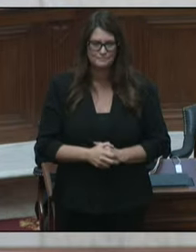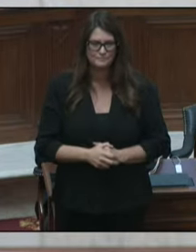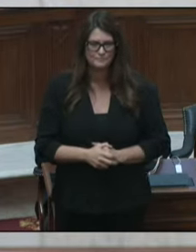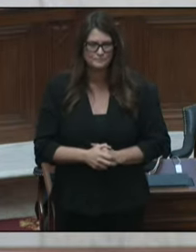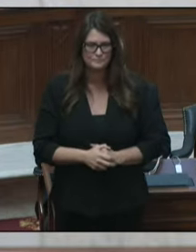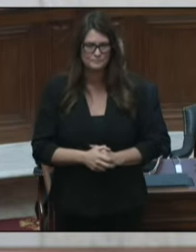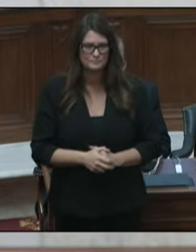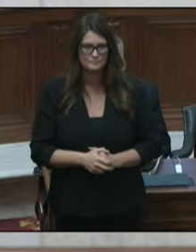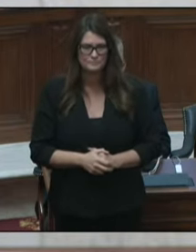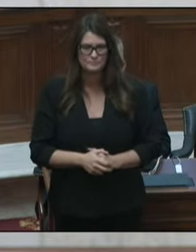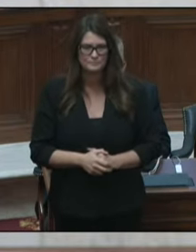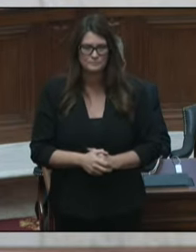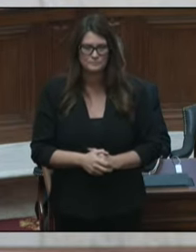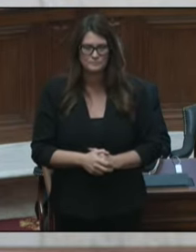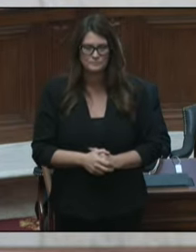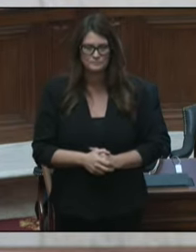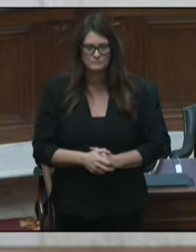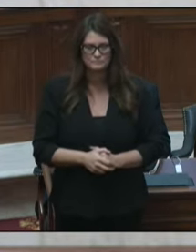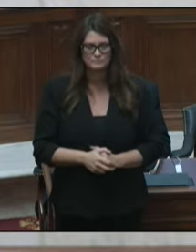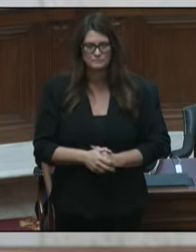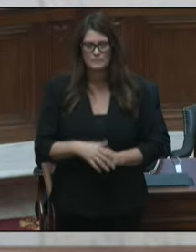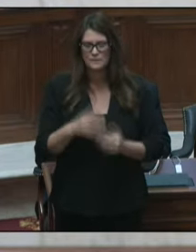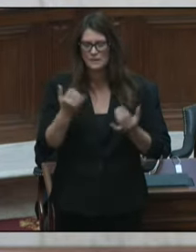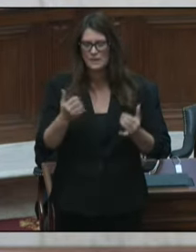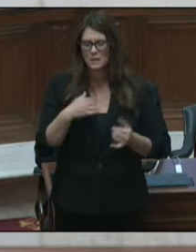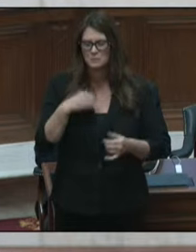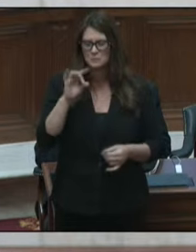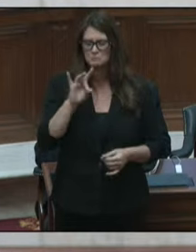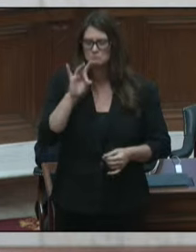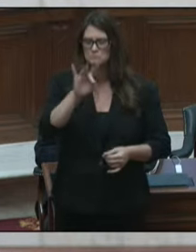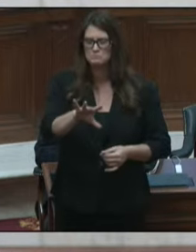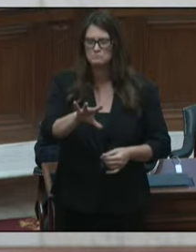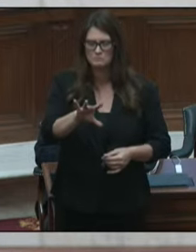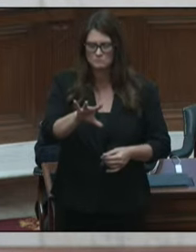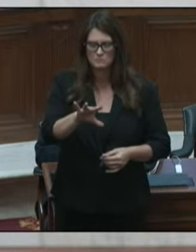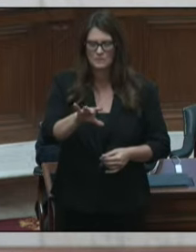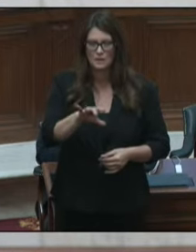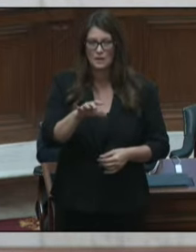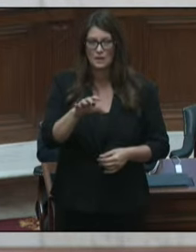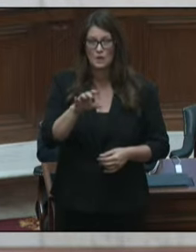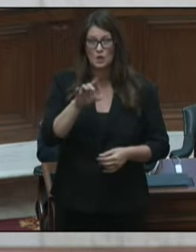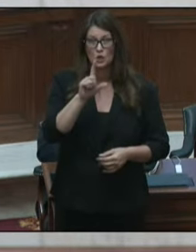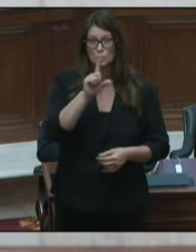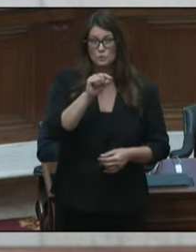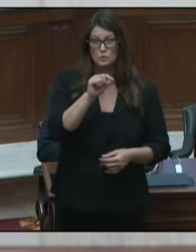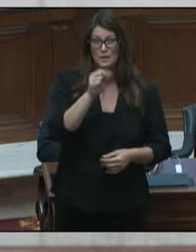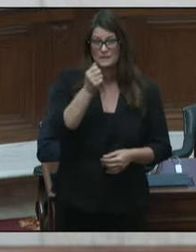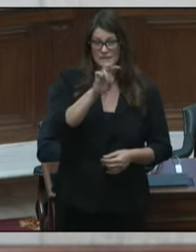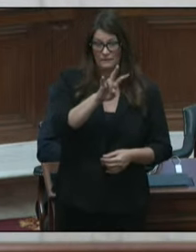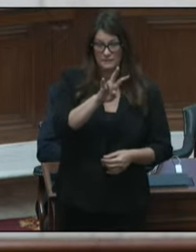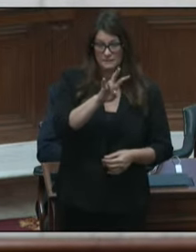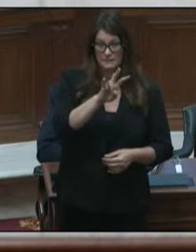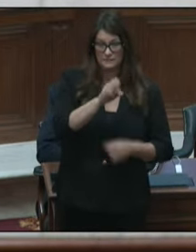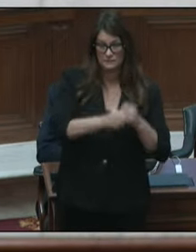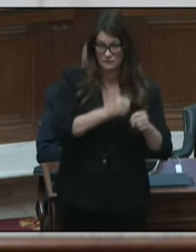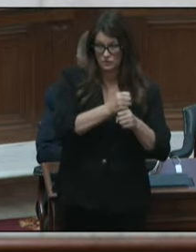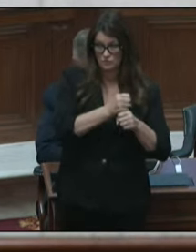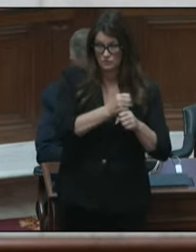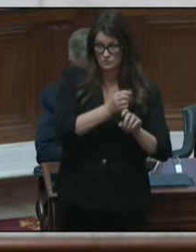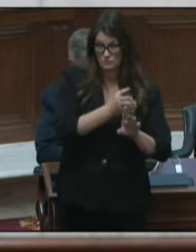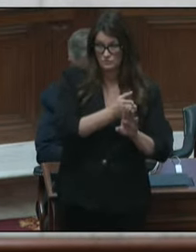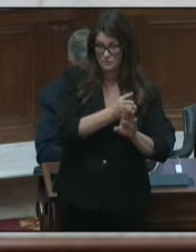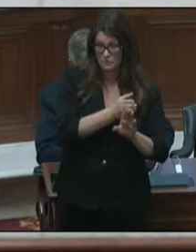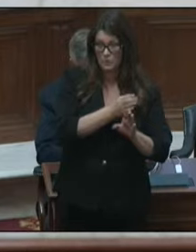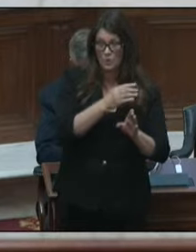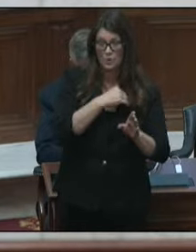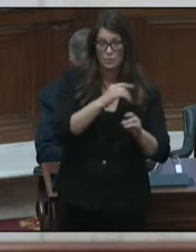Think about this just one second. In 2017, we very courageously came